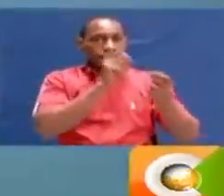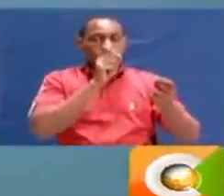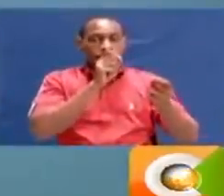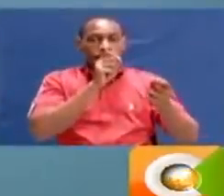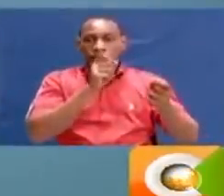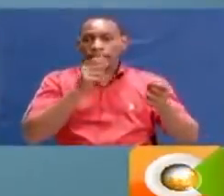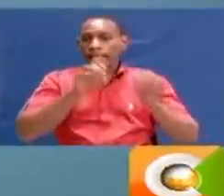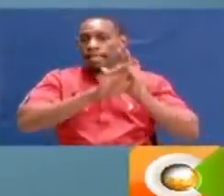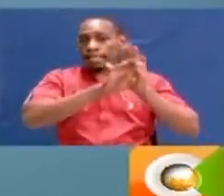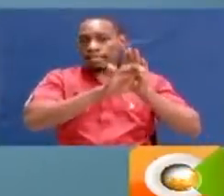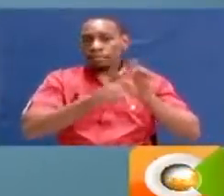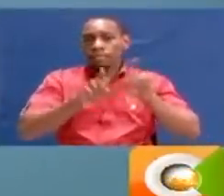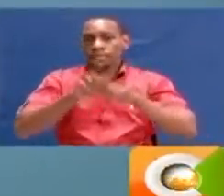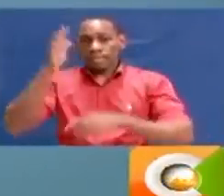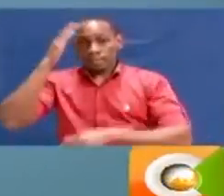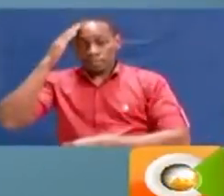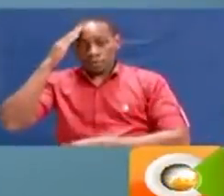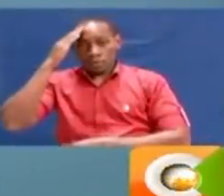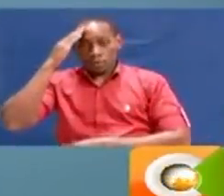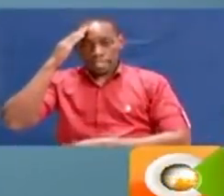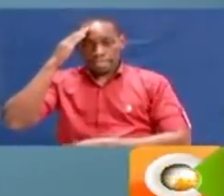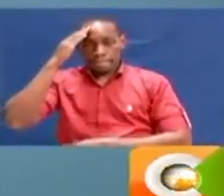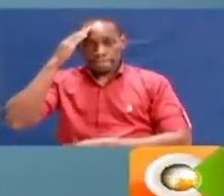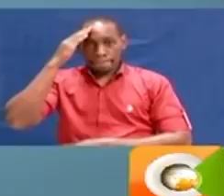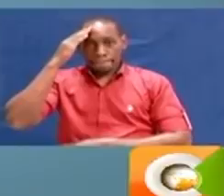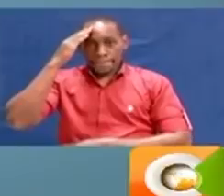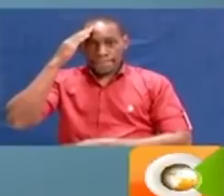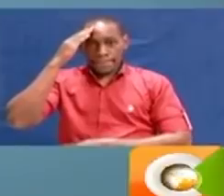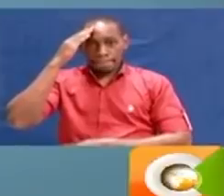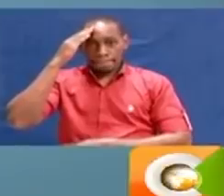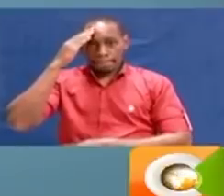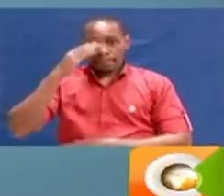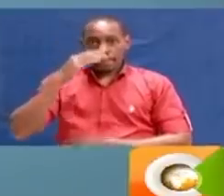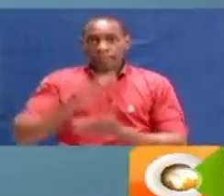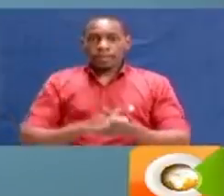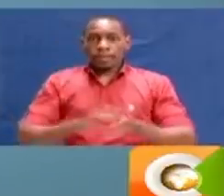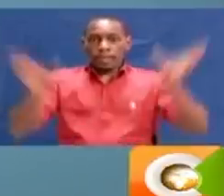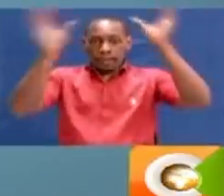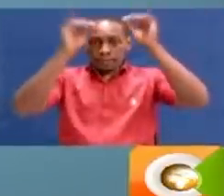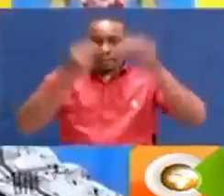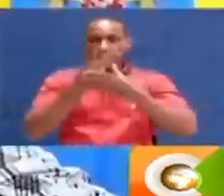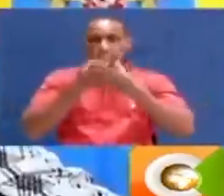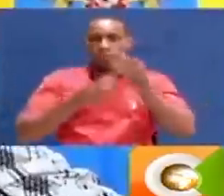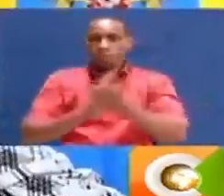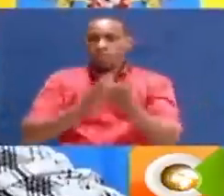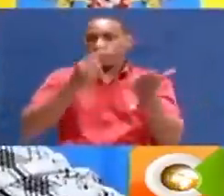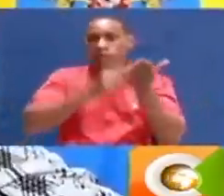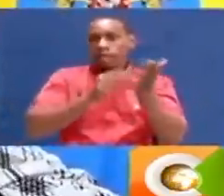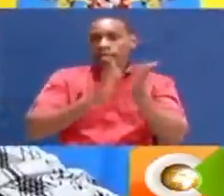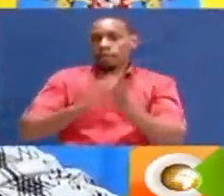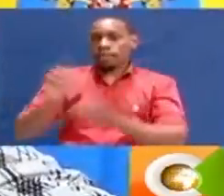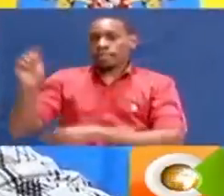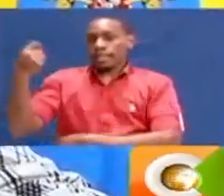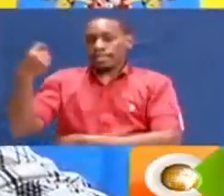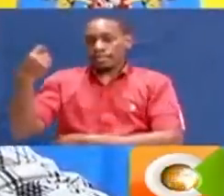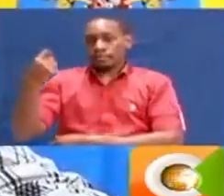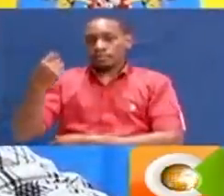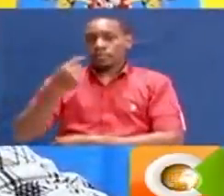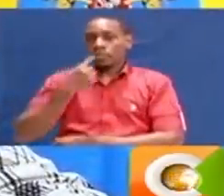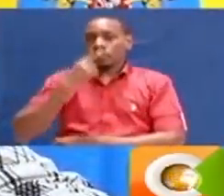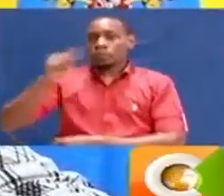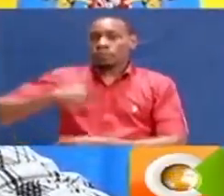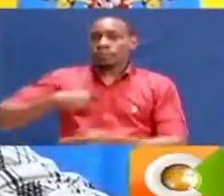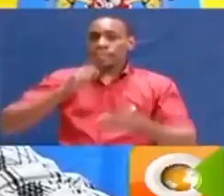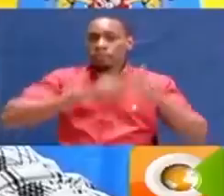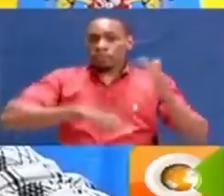the presidents of both Uganda and Kenya have told us that drivers must be tested. So